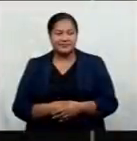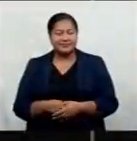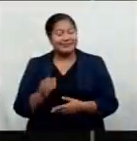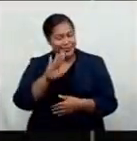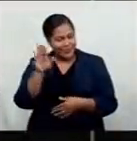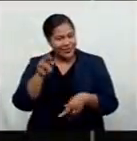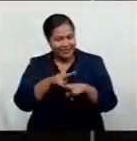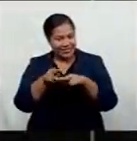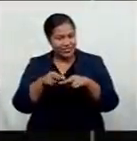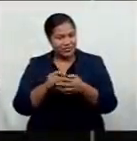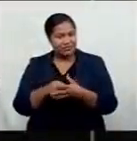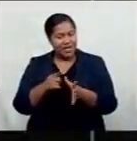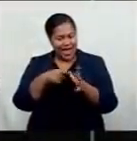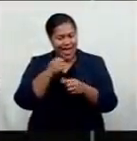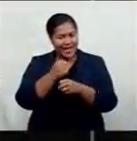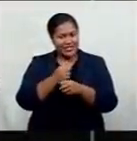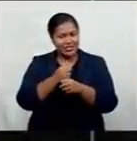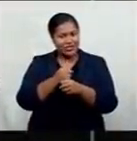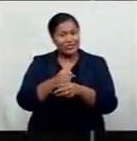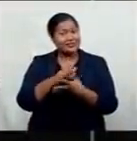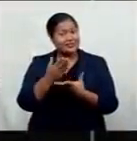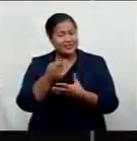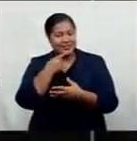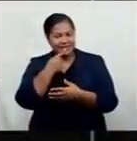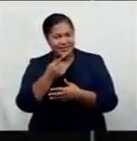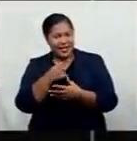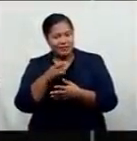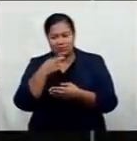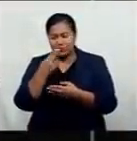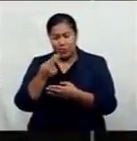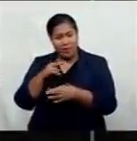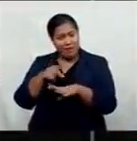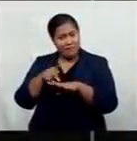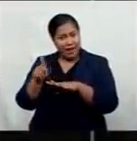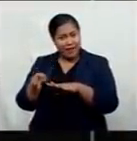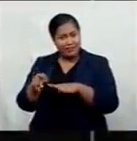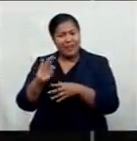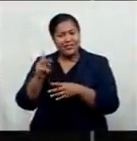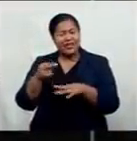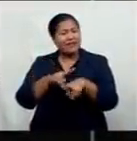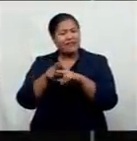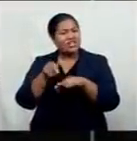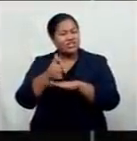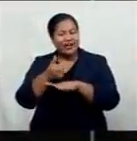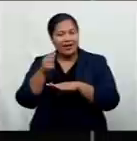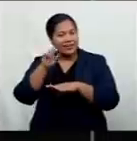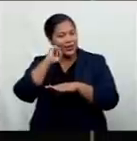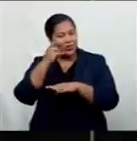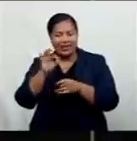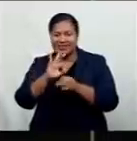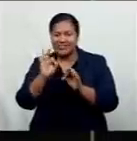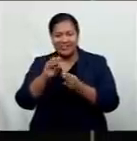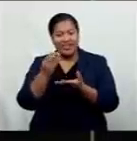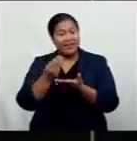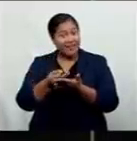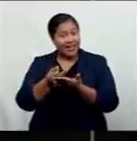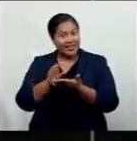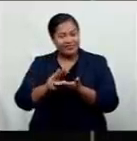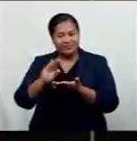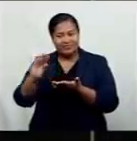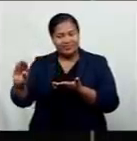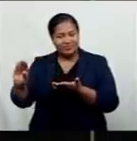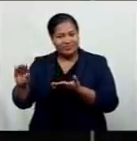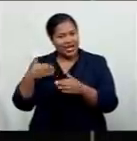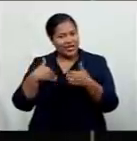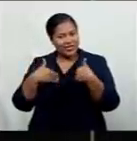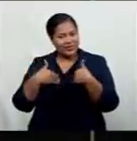Uluwinaka, Fiji. Attorney General Ayaz Sayed Kayum has told Parliament that the Fijian government will not make any funding contribution to the